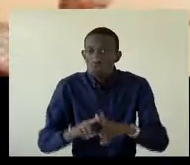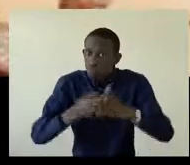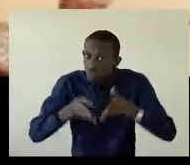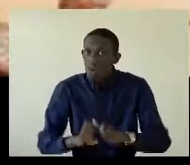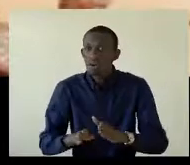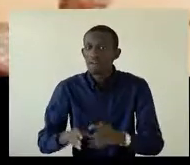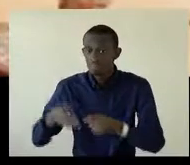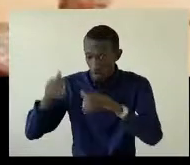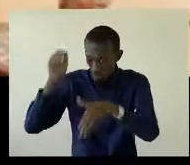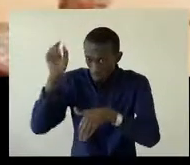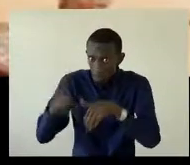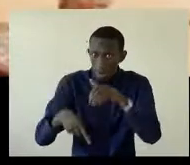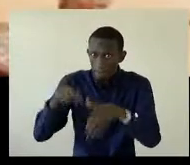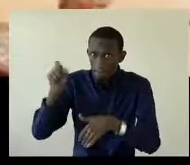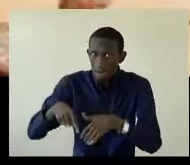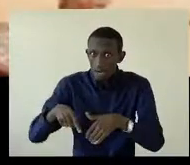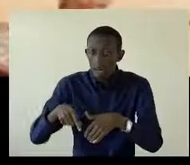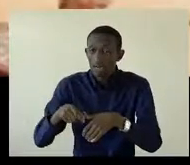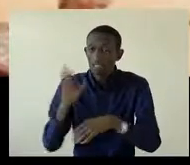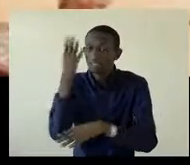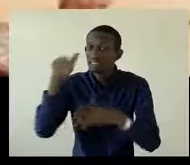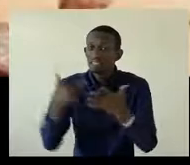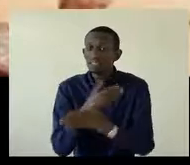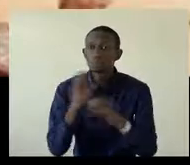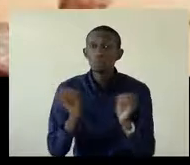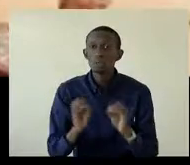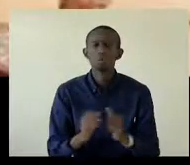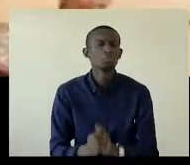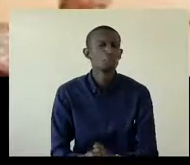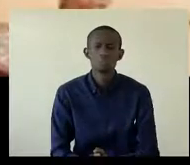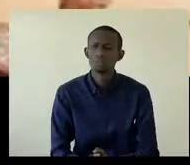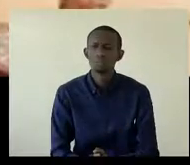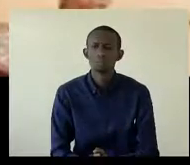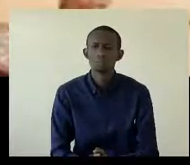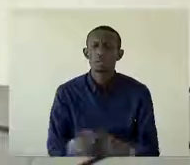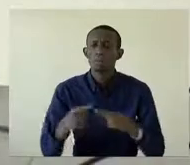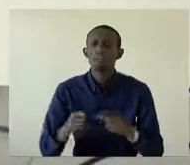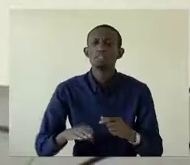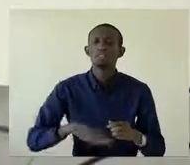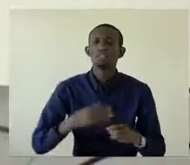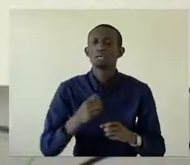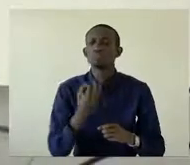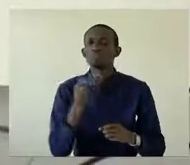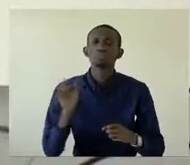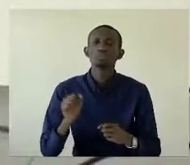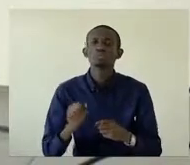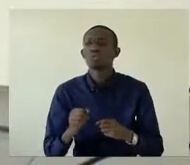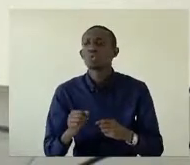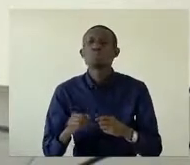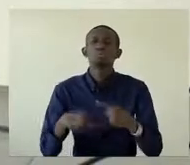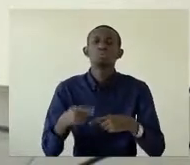25, 30 years, you want a fabulous house with the best furniture ever, with the most expensive